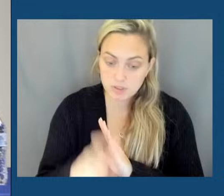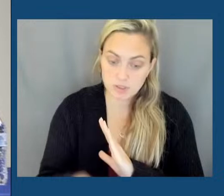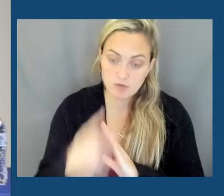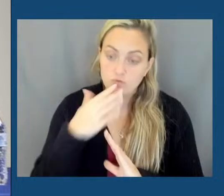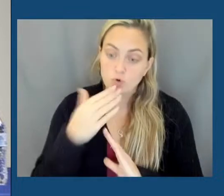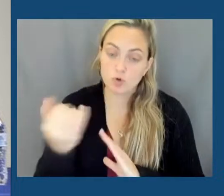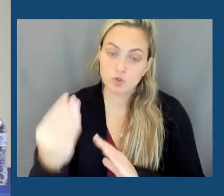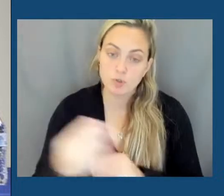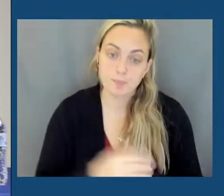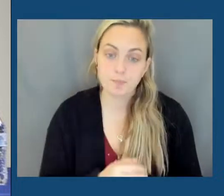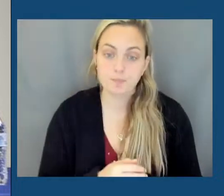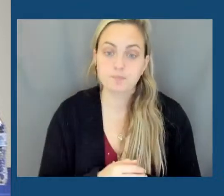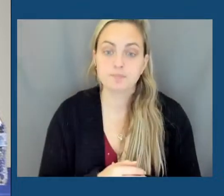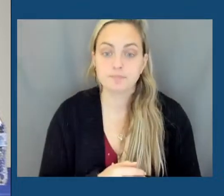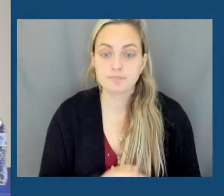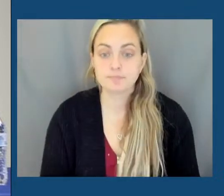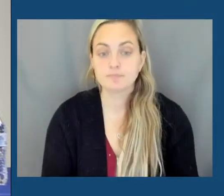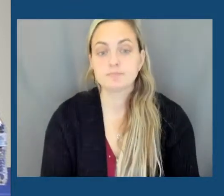job.